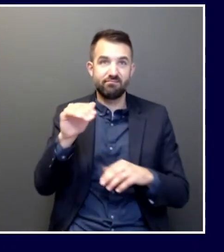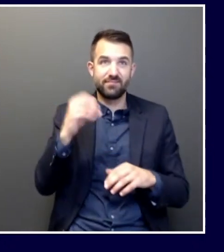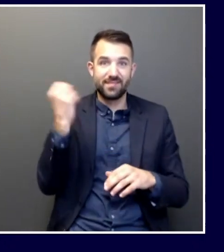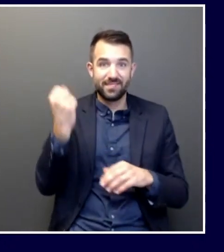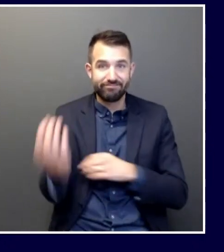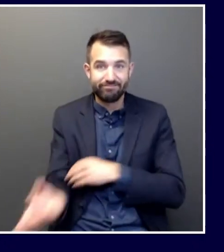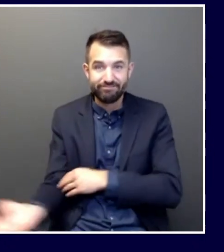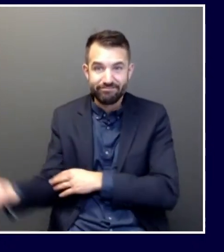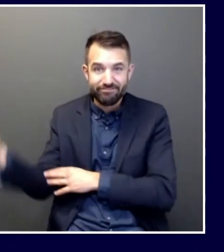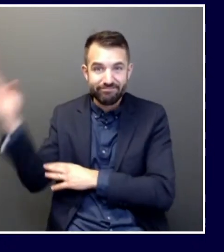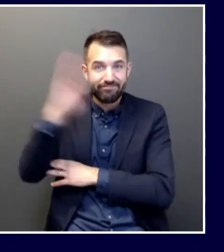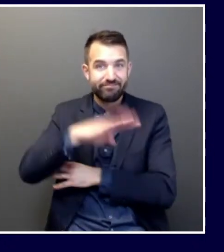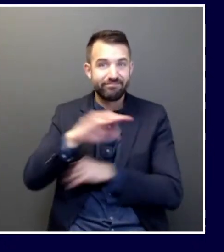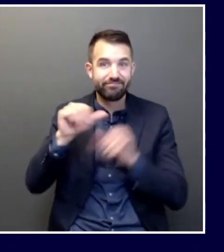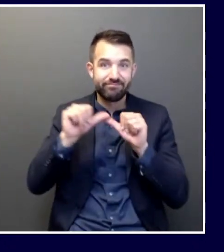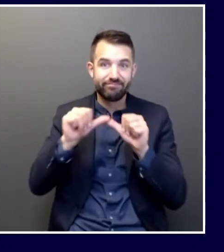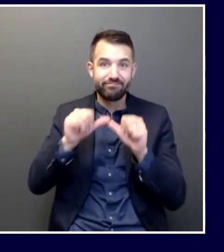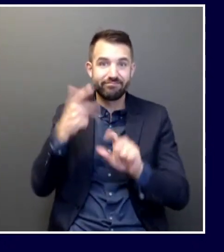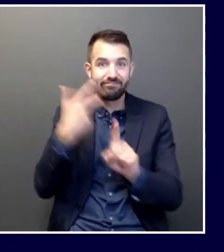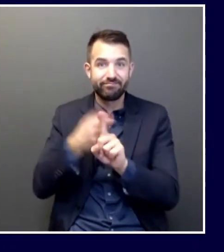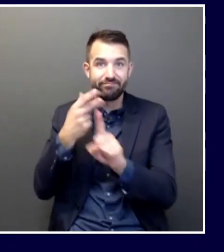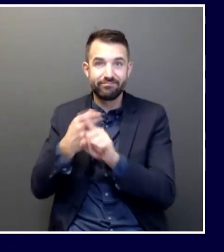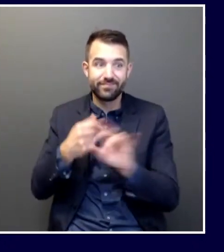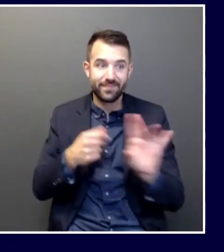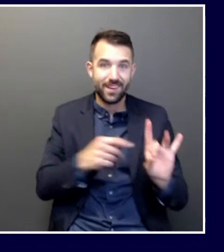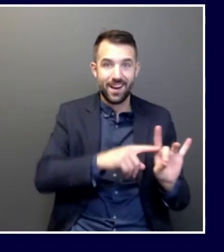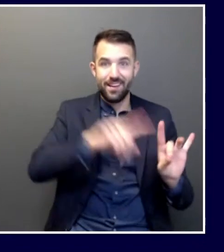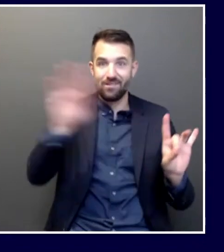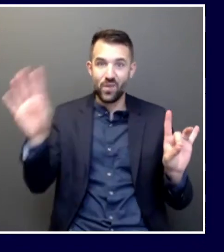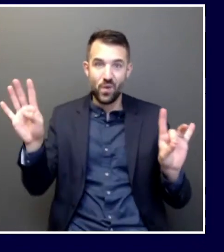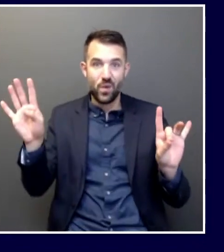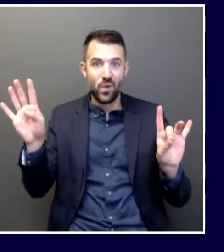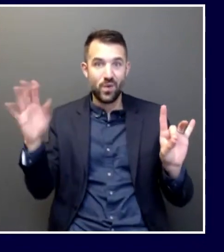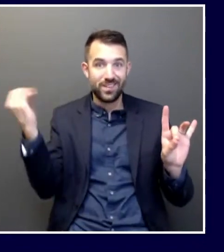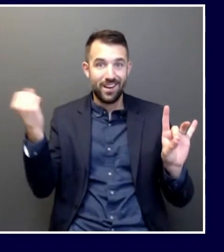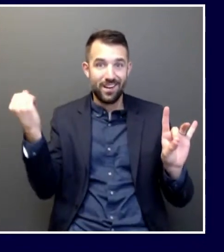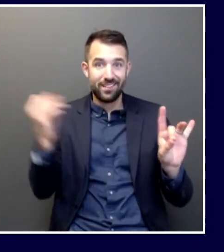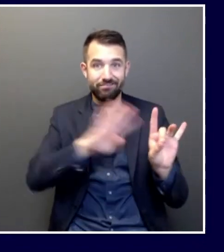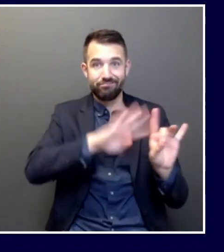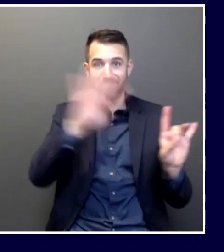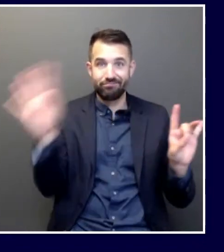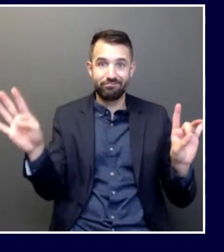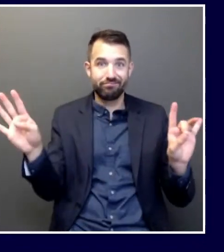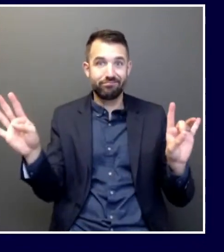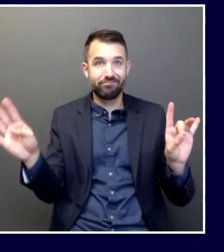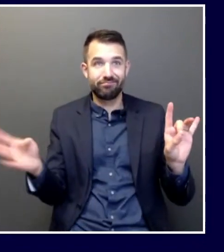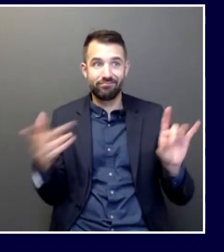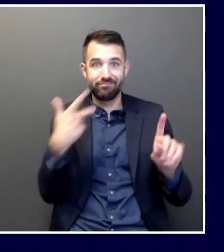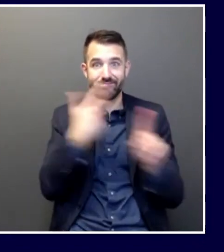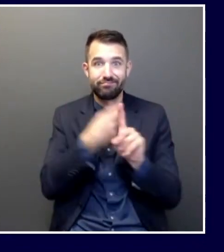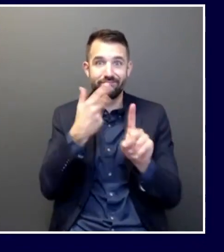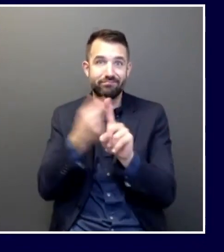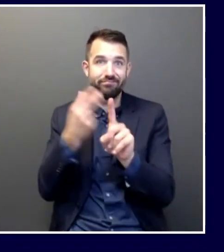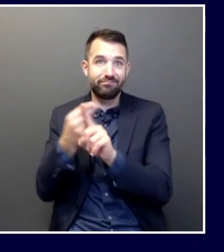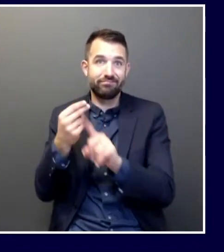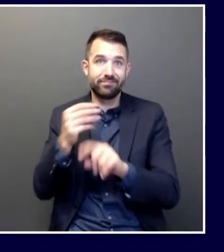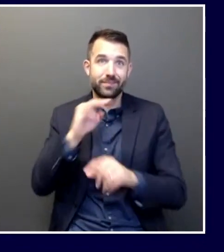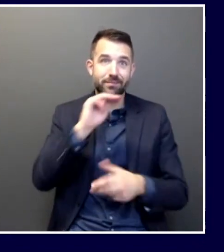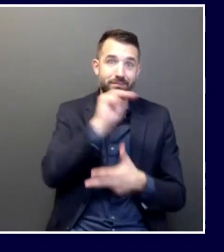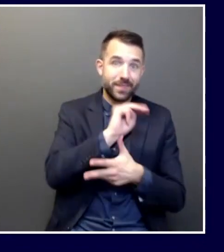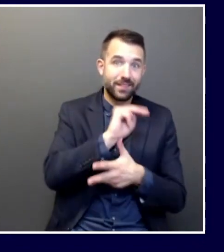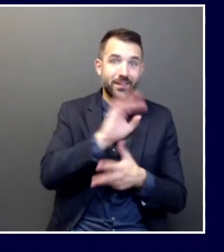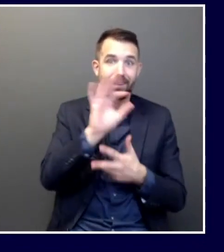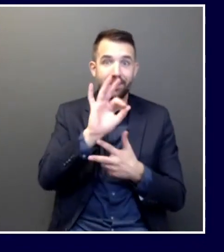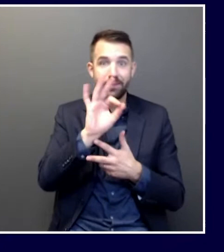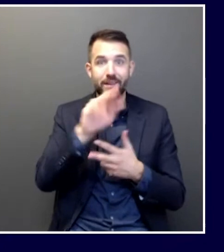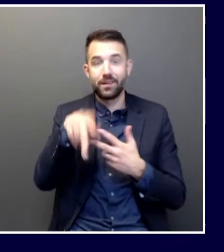8 a.m. to 4 p.m. on Saturday. And they are offering boosters of all sorts Moderna, Pfizer, and J&J.